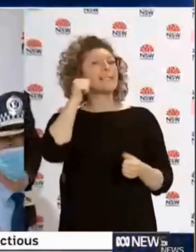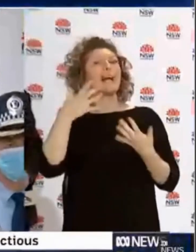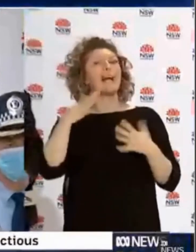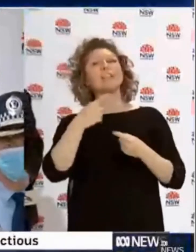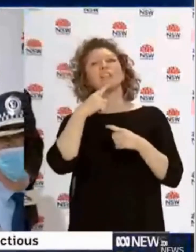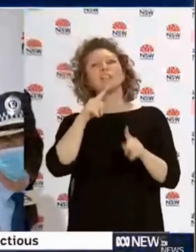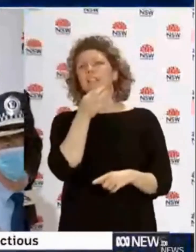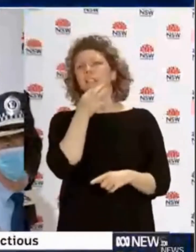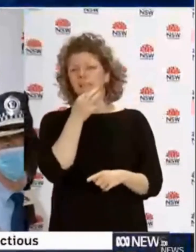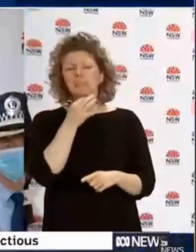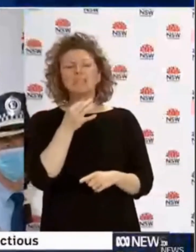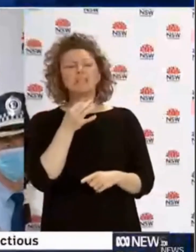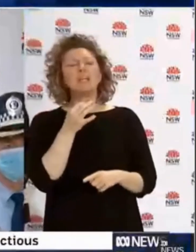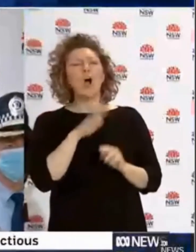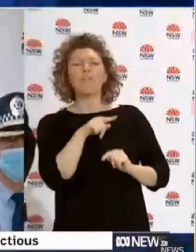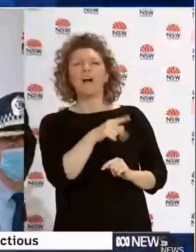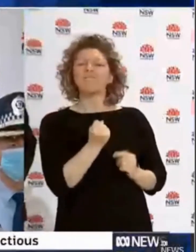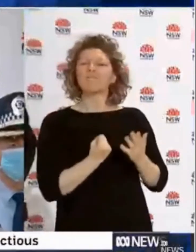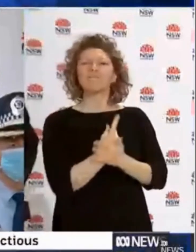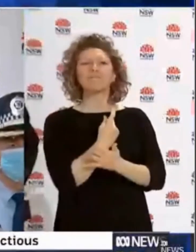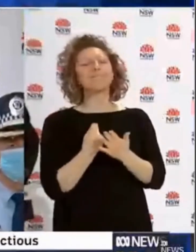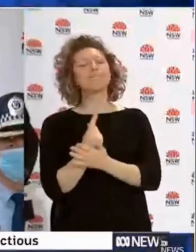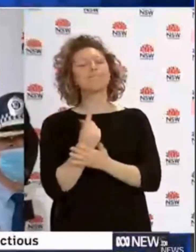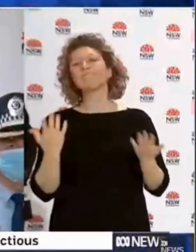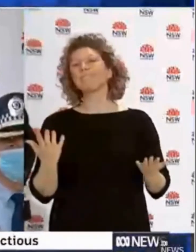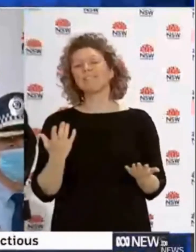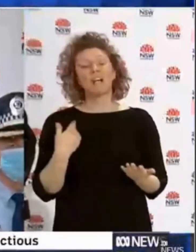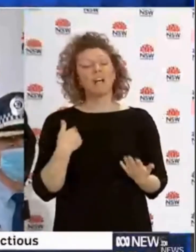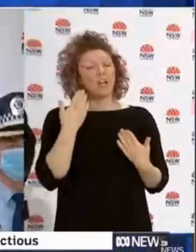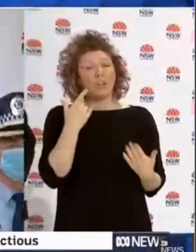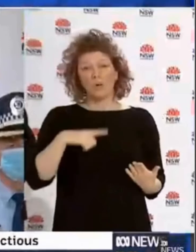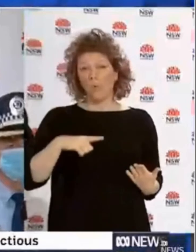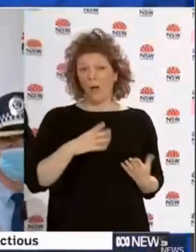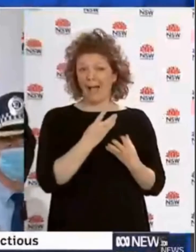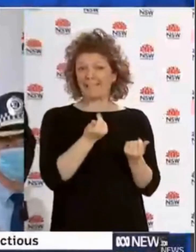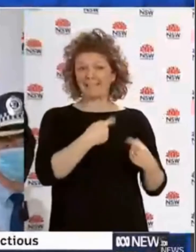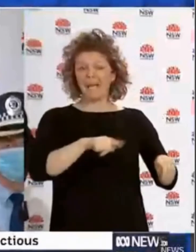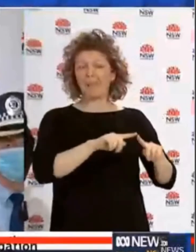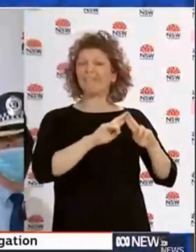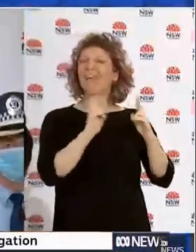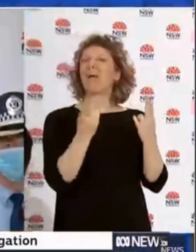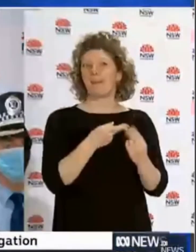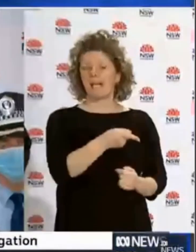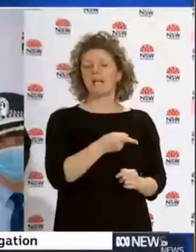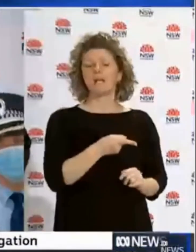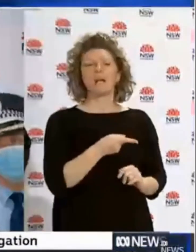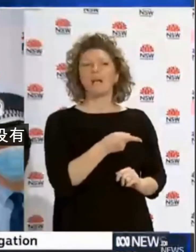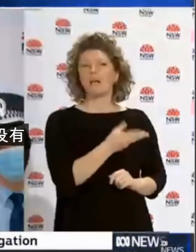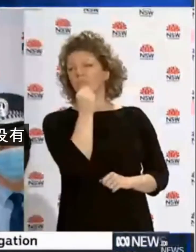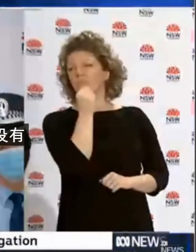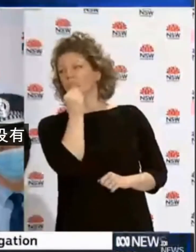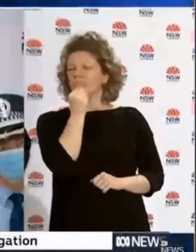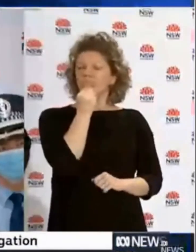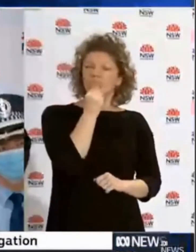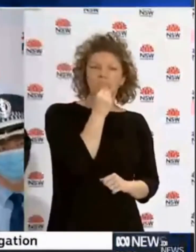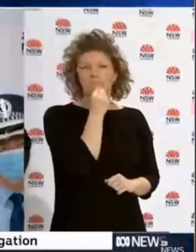it's a terrible situation, is that families, for a variety of reasons, particularly in the southwest, are not coming